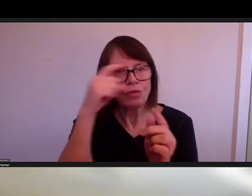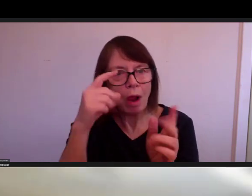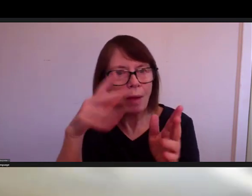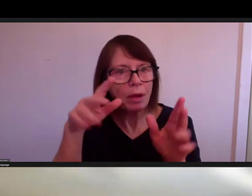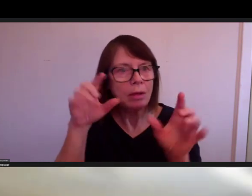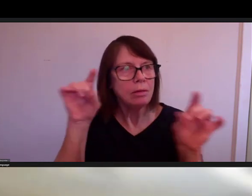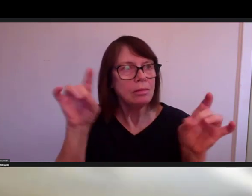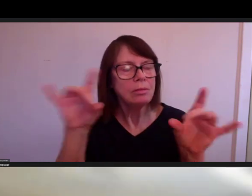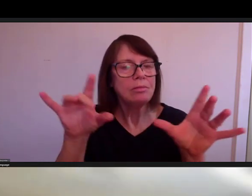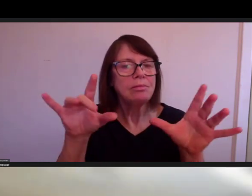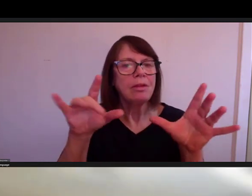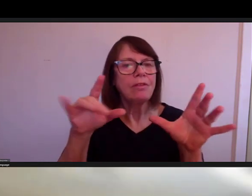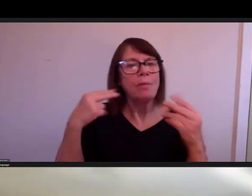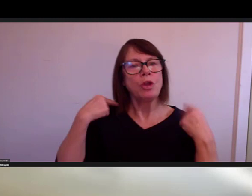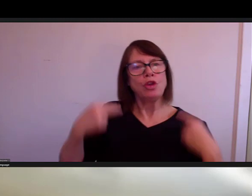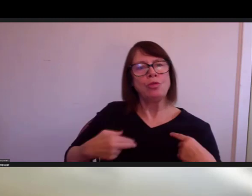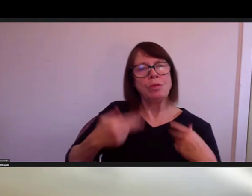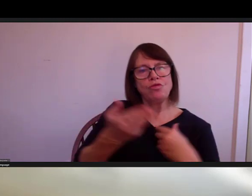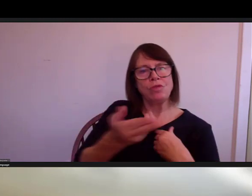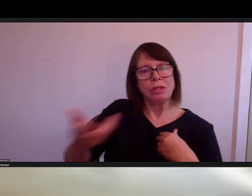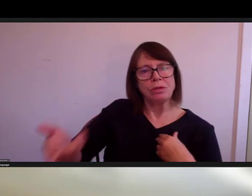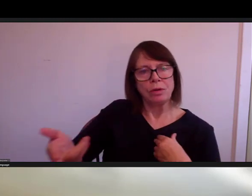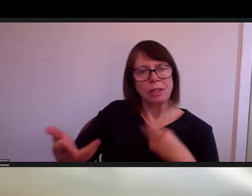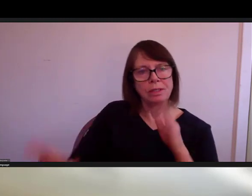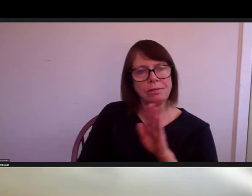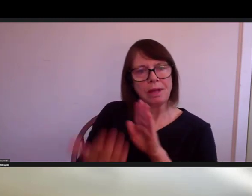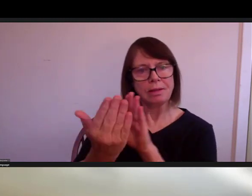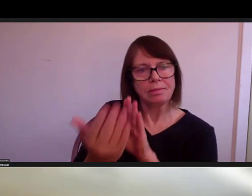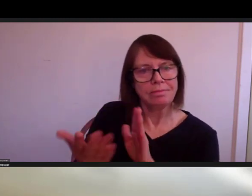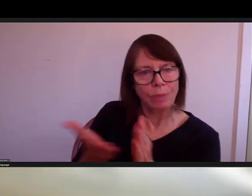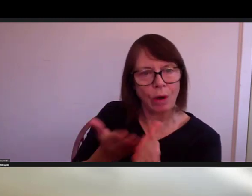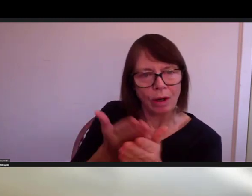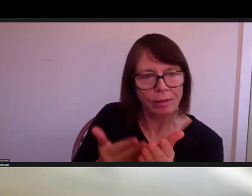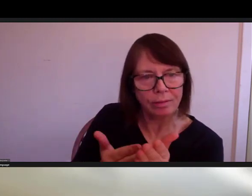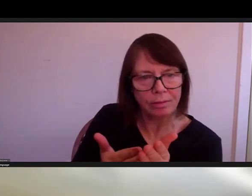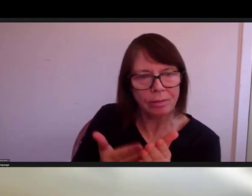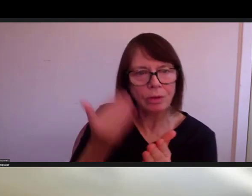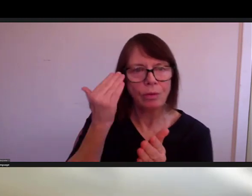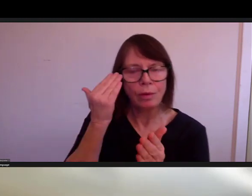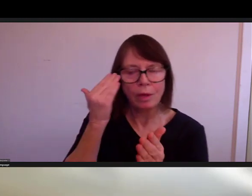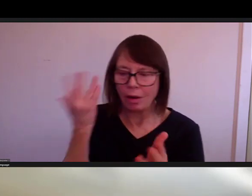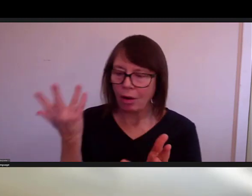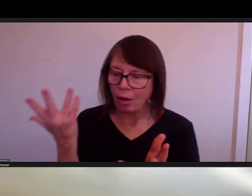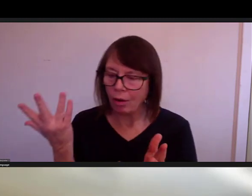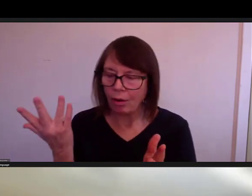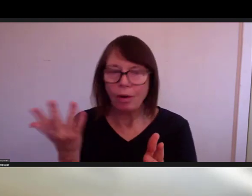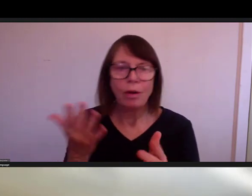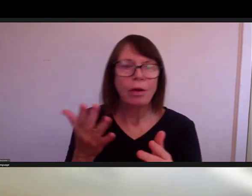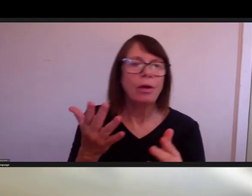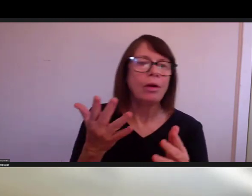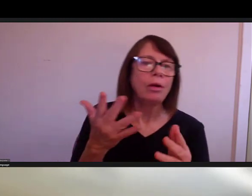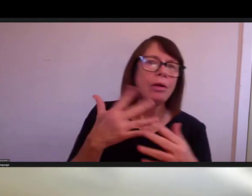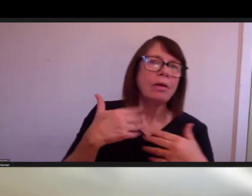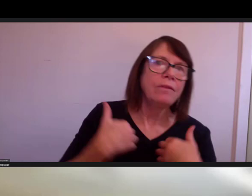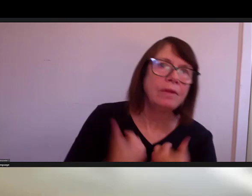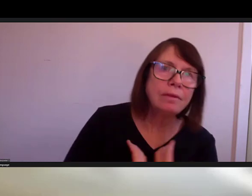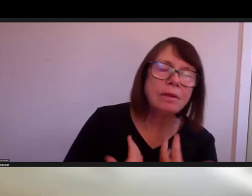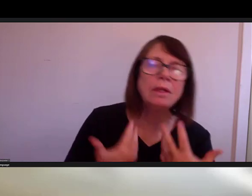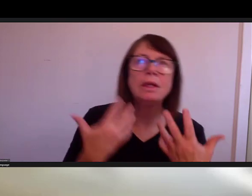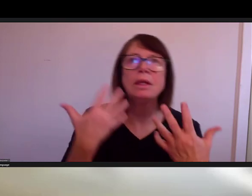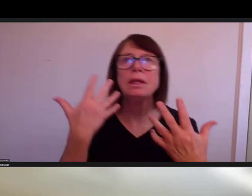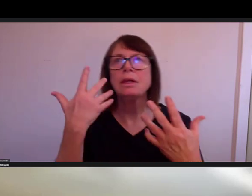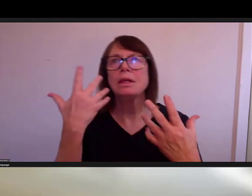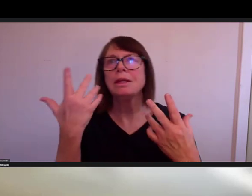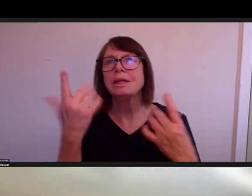human resource aspect. We acknowledge compassion fatigue, vicarious trauma, and the